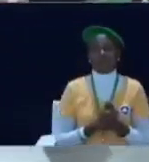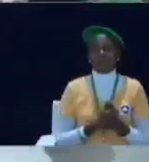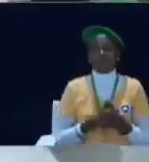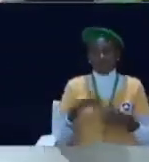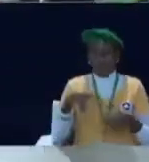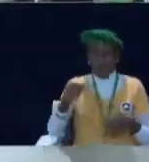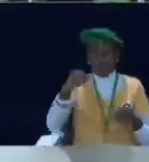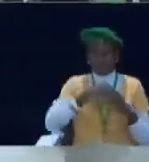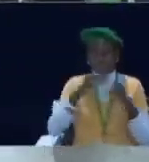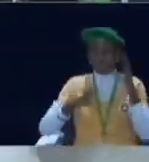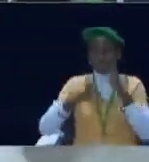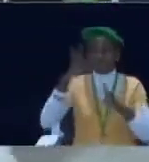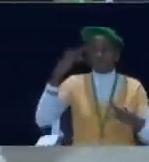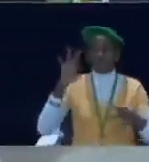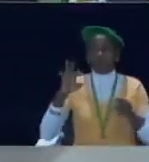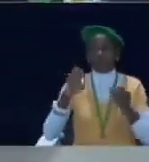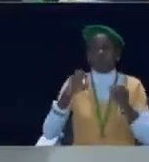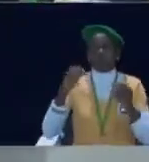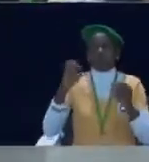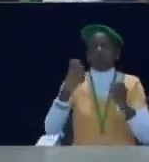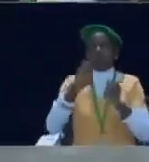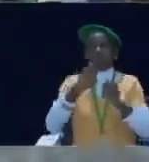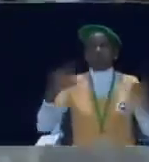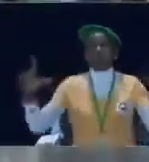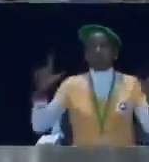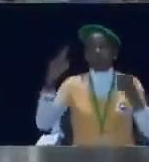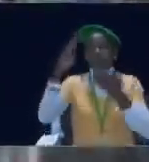Still in the spirit of enlargement,